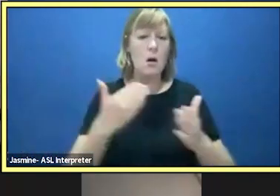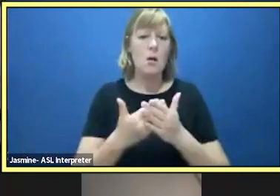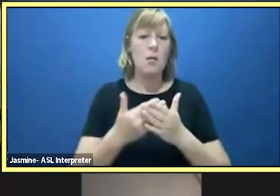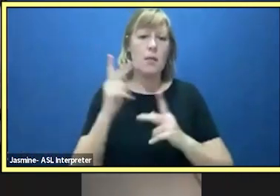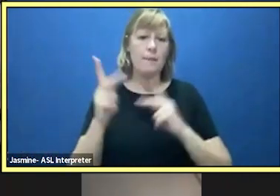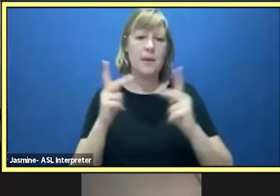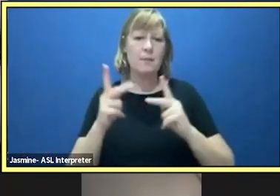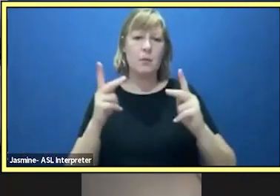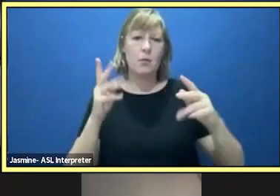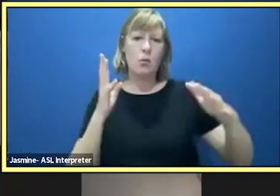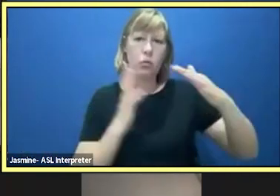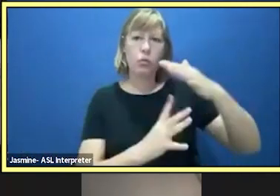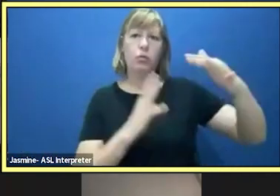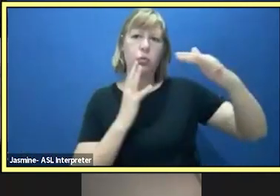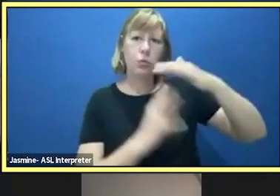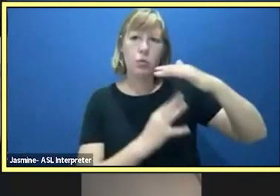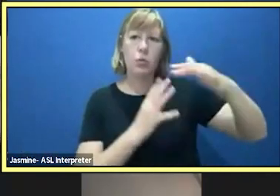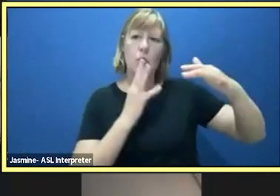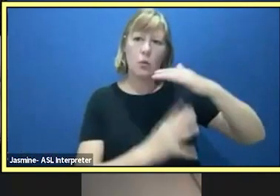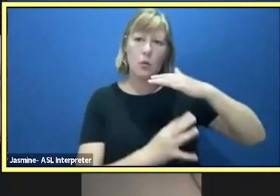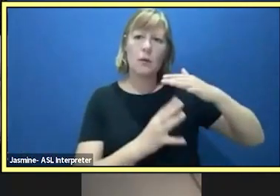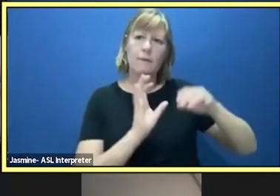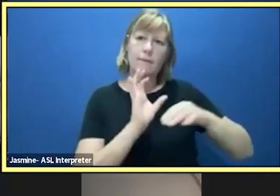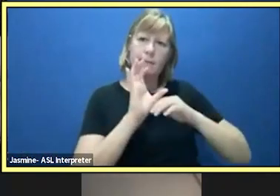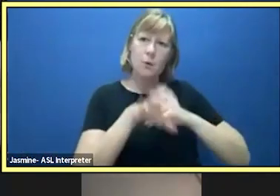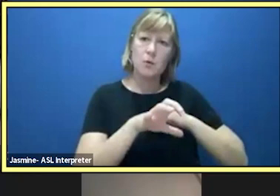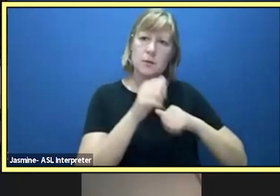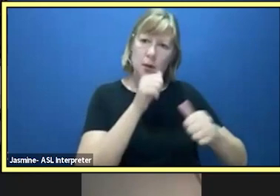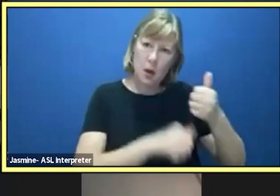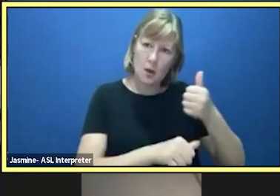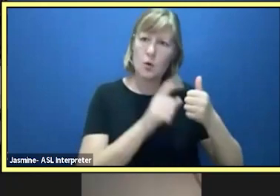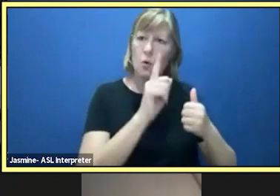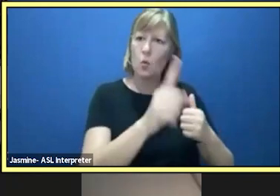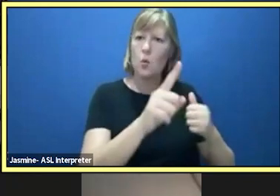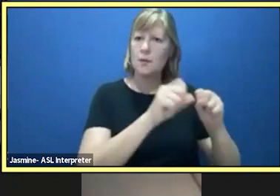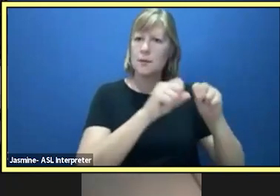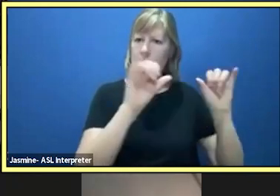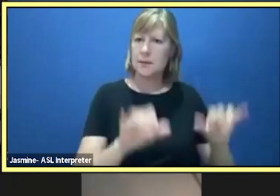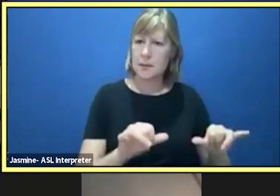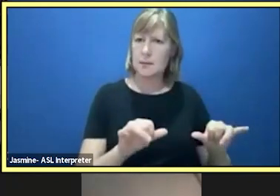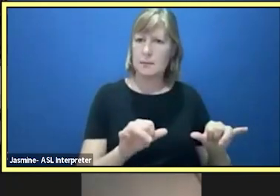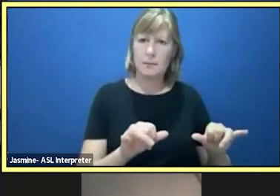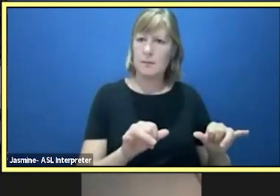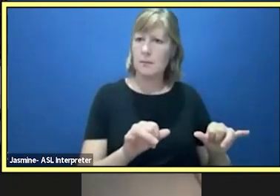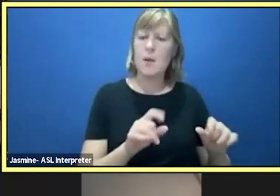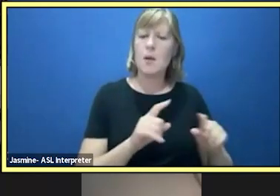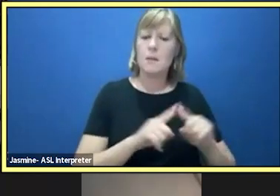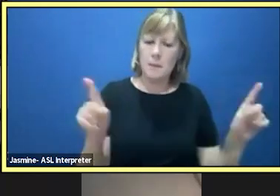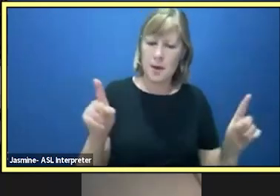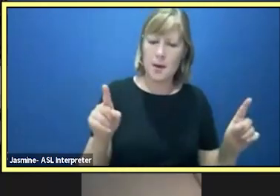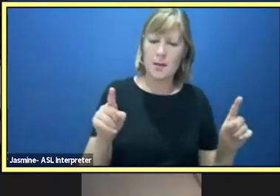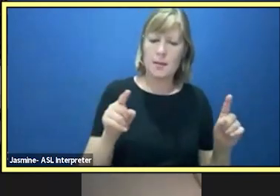making those connections outside of the system too. In other services that are available to